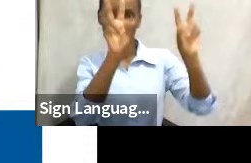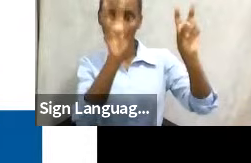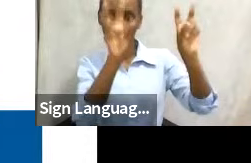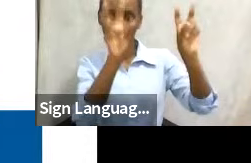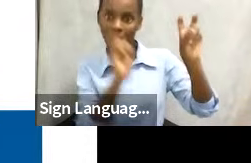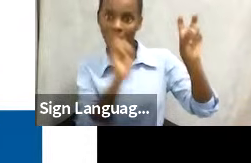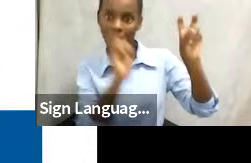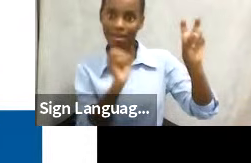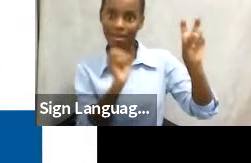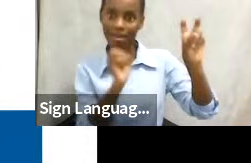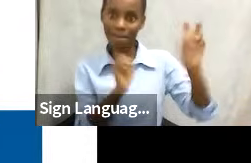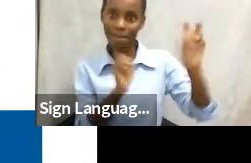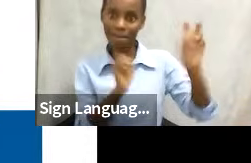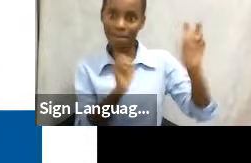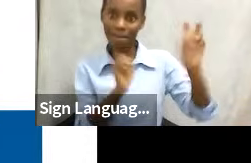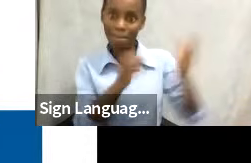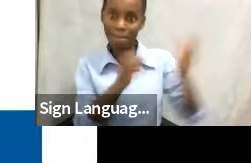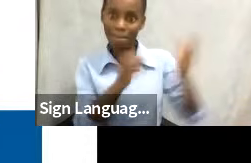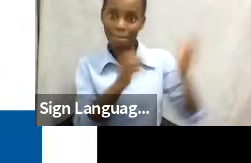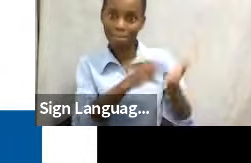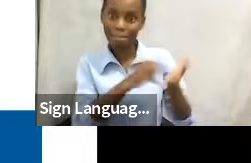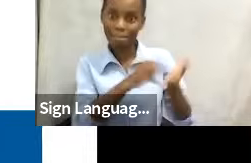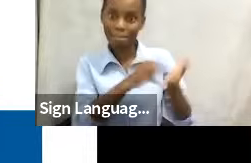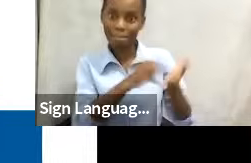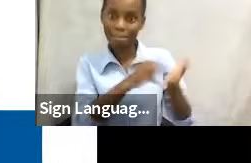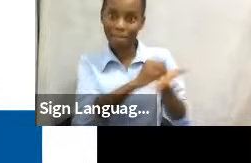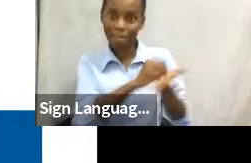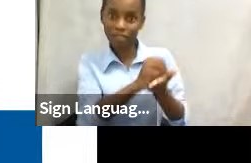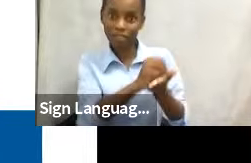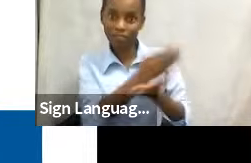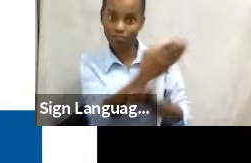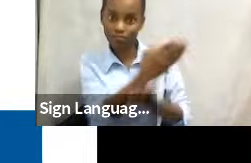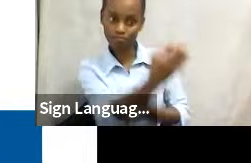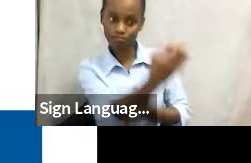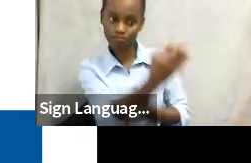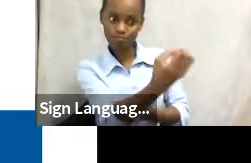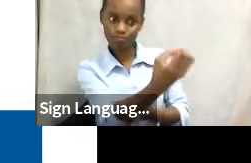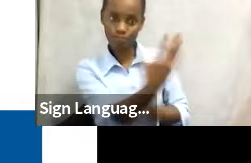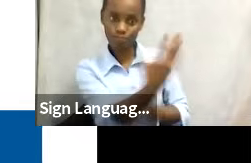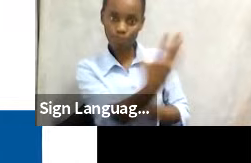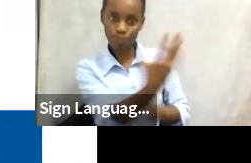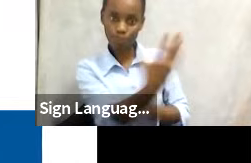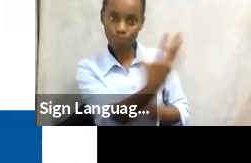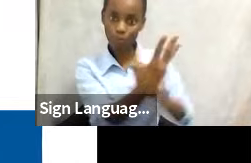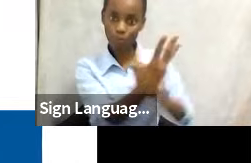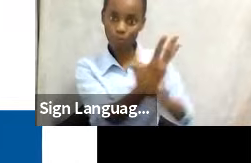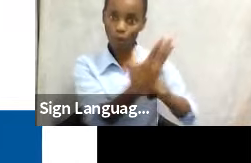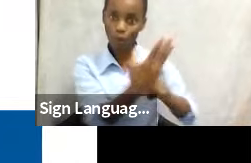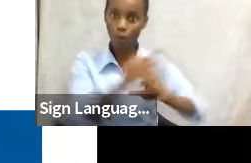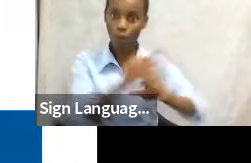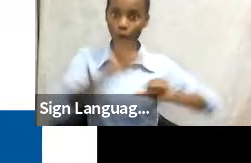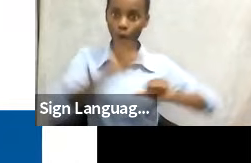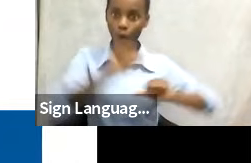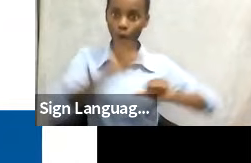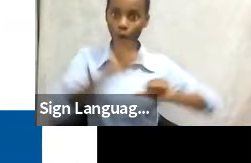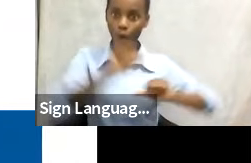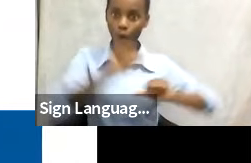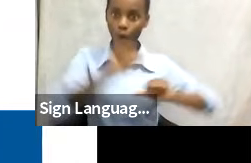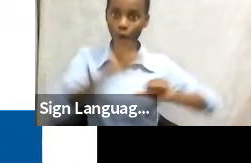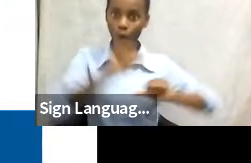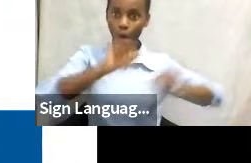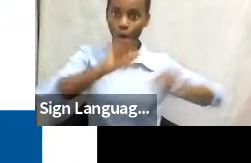A simulated assessment result will be displayed on your screen. Carefully go through the assessment to check that the details are